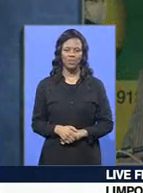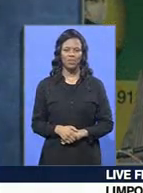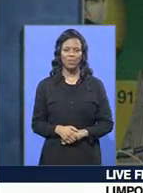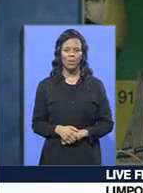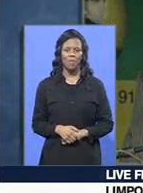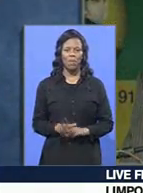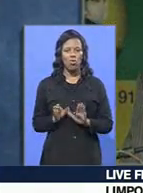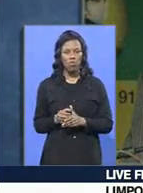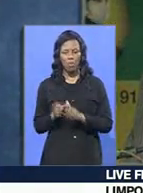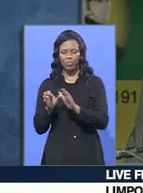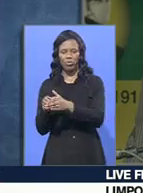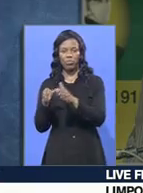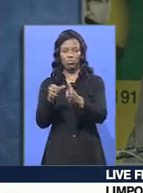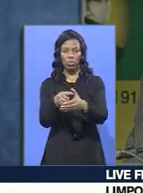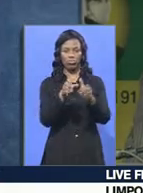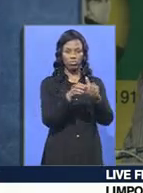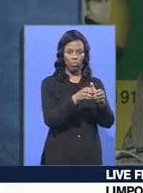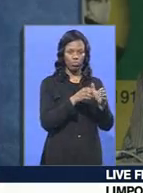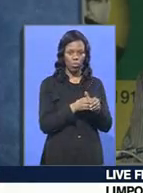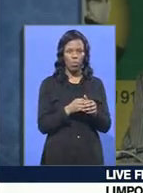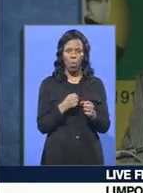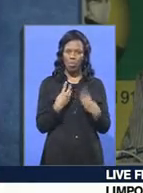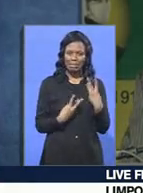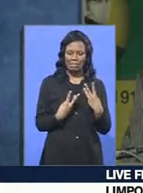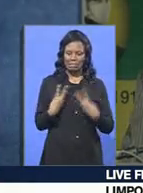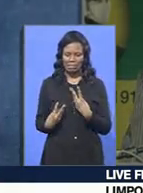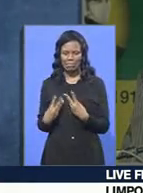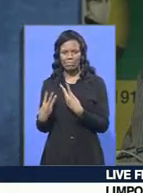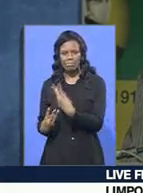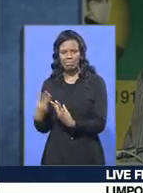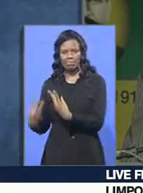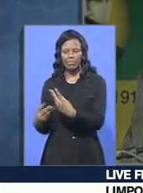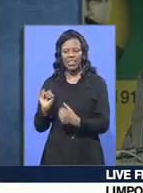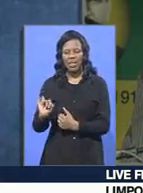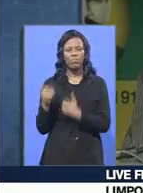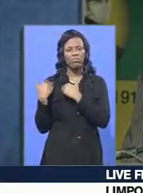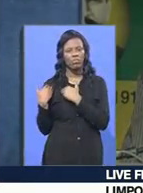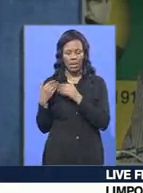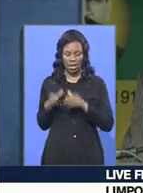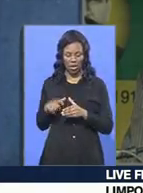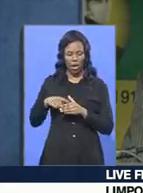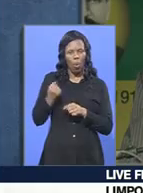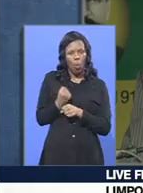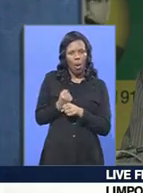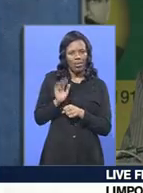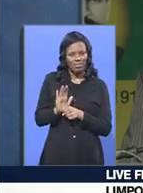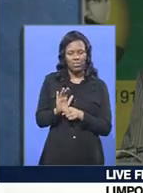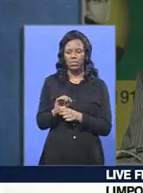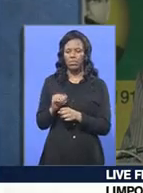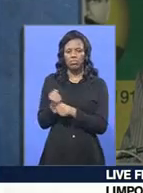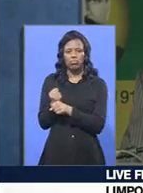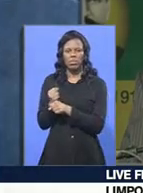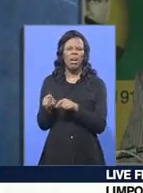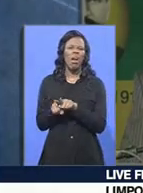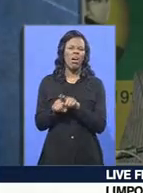Working groups were appointed to deal with specific issues. For an example,